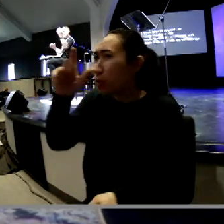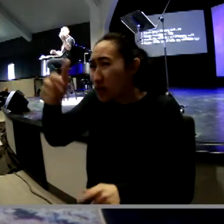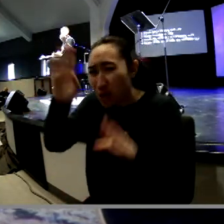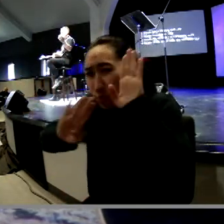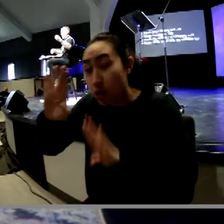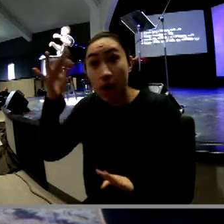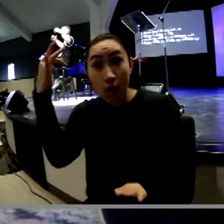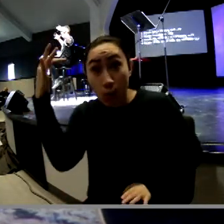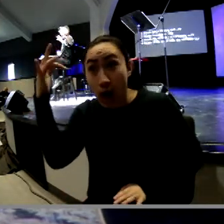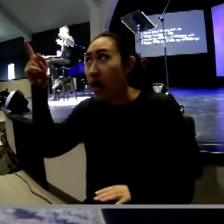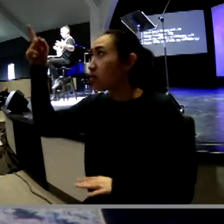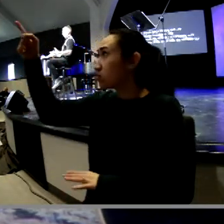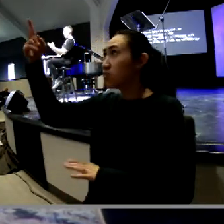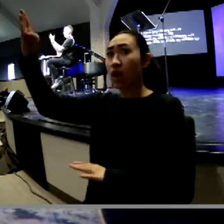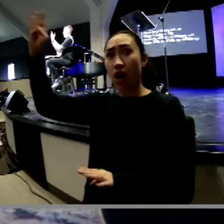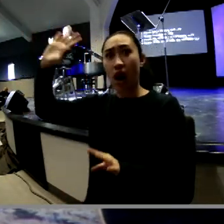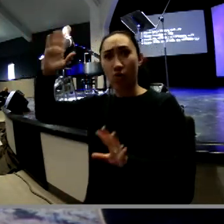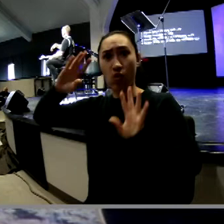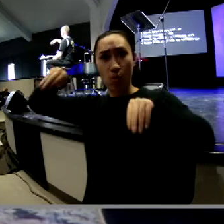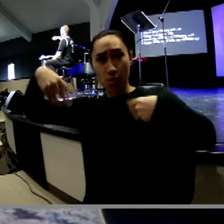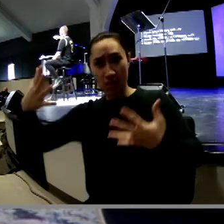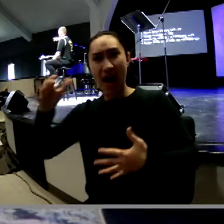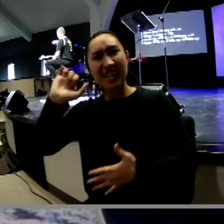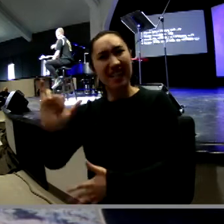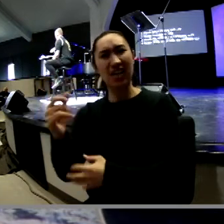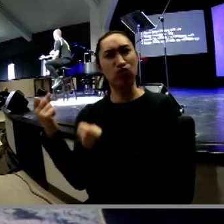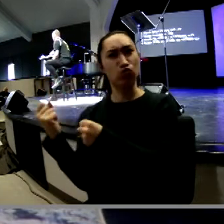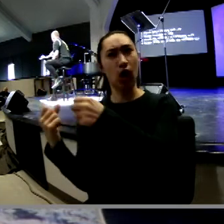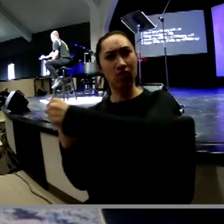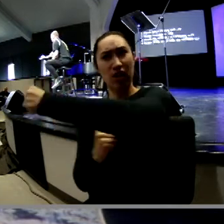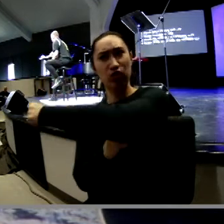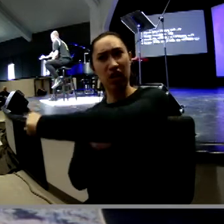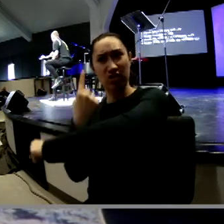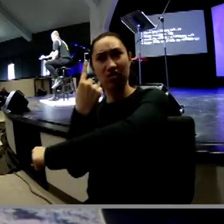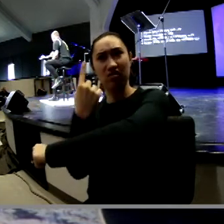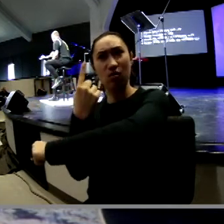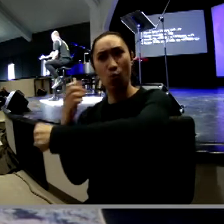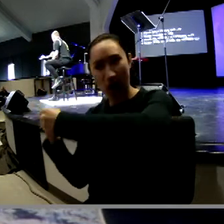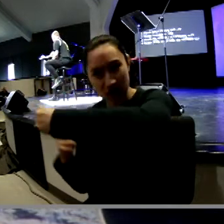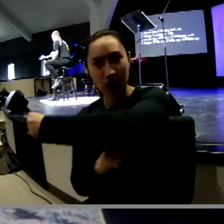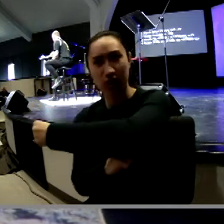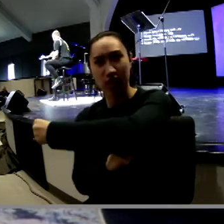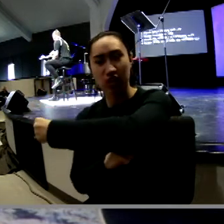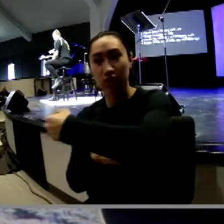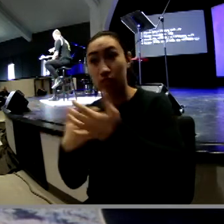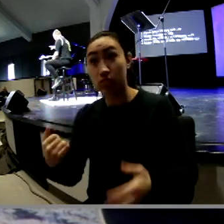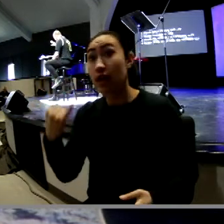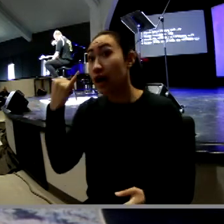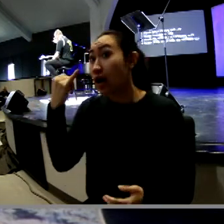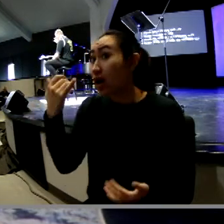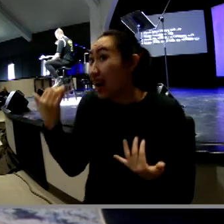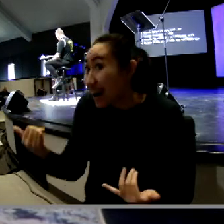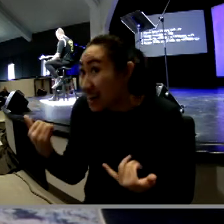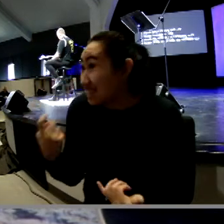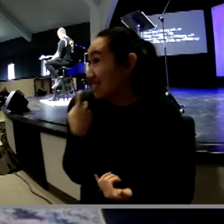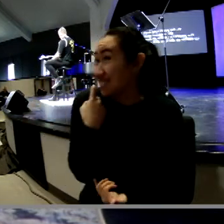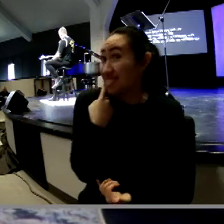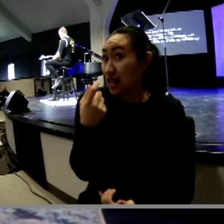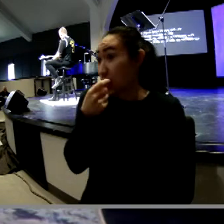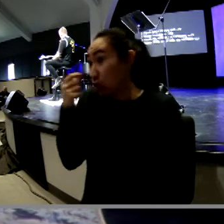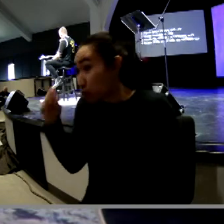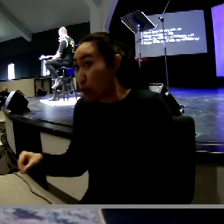six? Is it a nine? My story feeds it in, rather than the kingdom imagination of the parable of Christ. Who is that in your